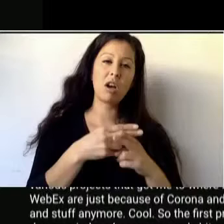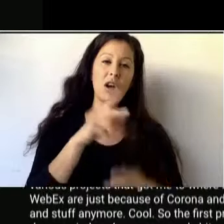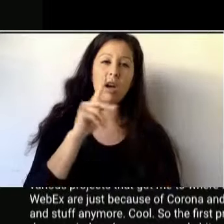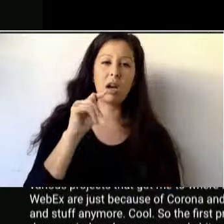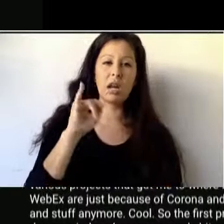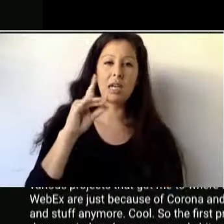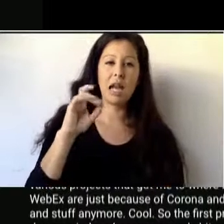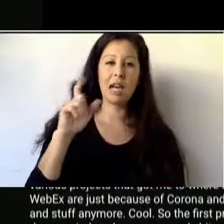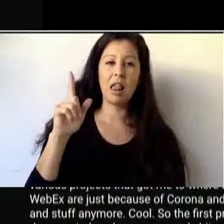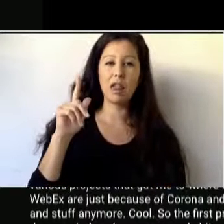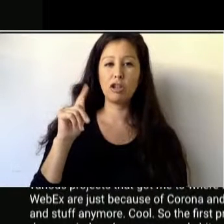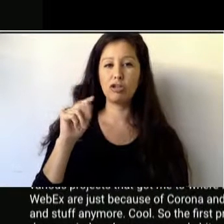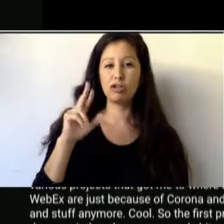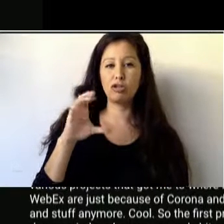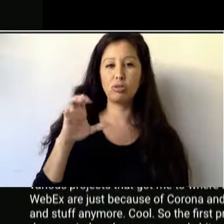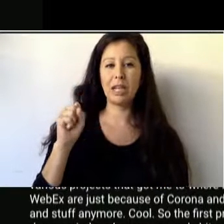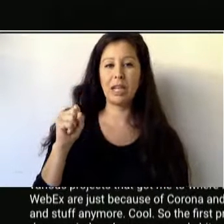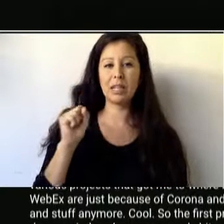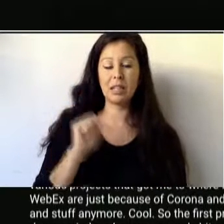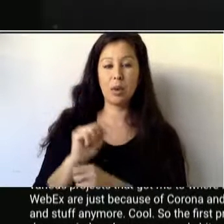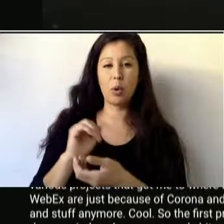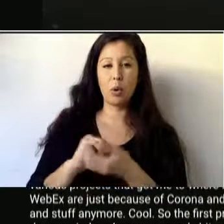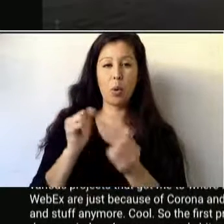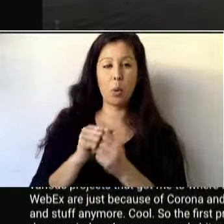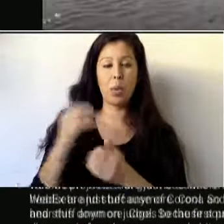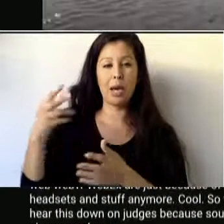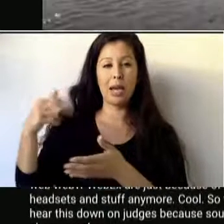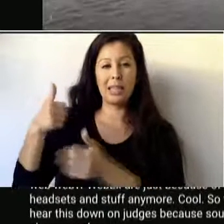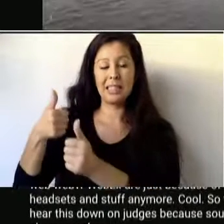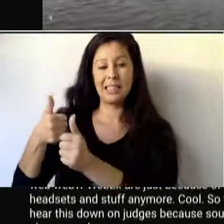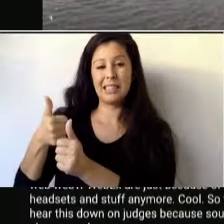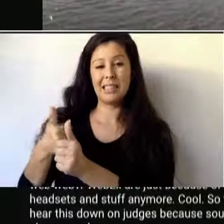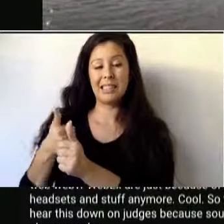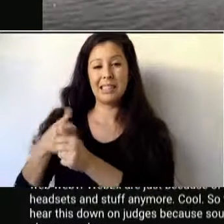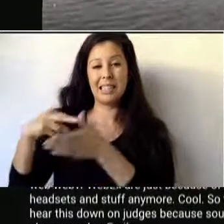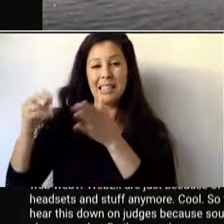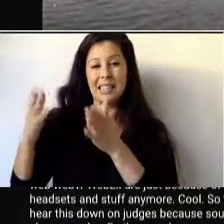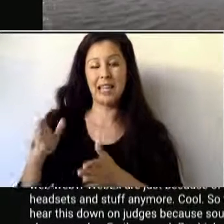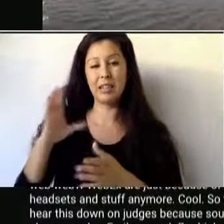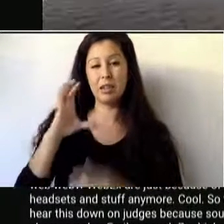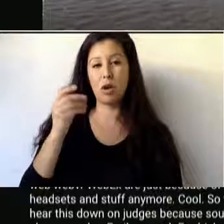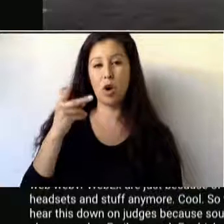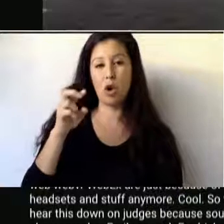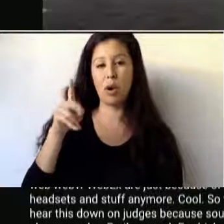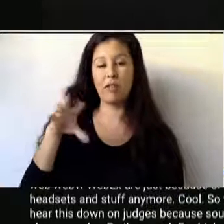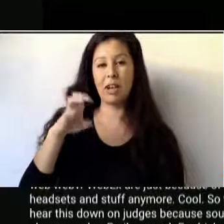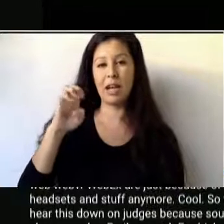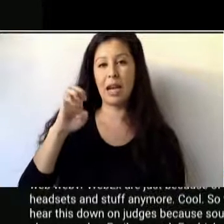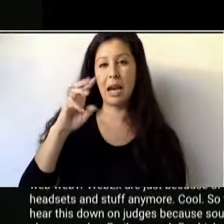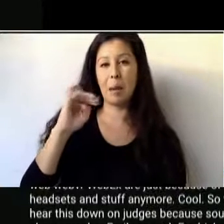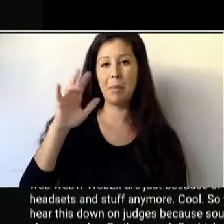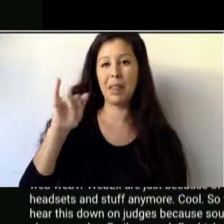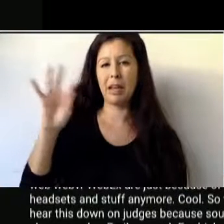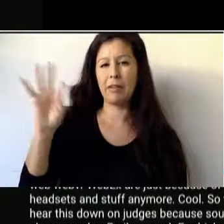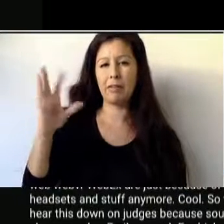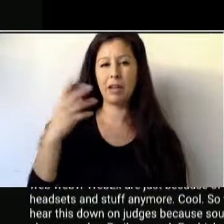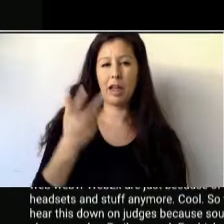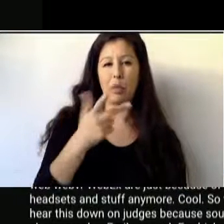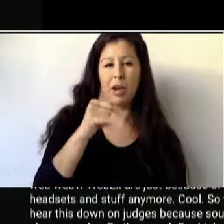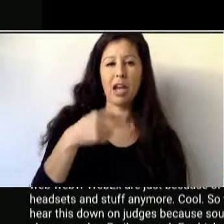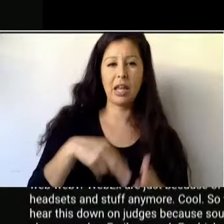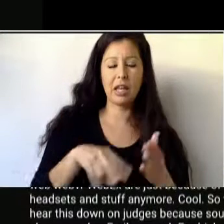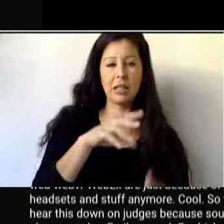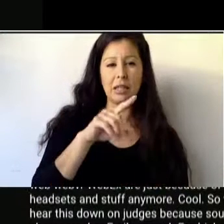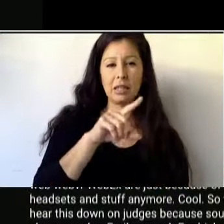Traces. I did it in collaboration with a choreographer, Emelina Fredrickson, and three dancers, Leslie Rianne and